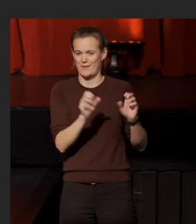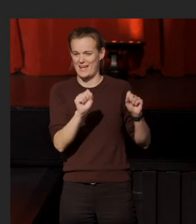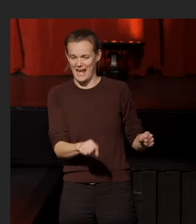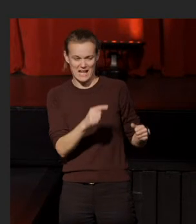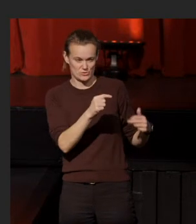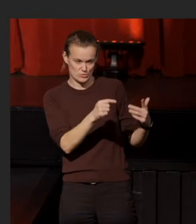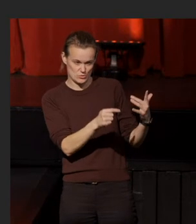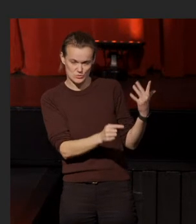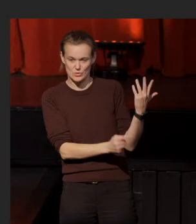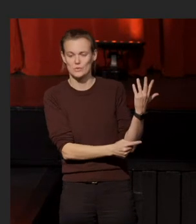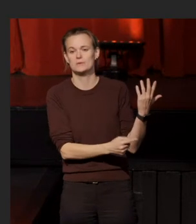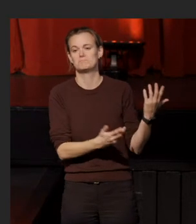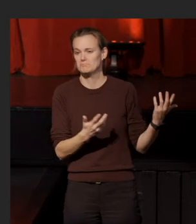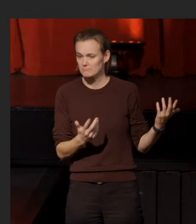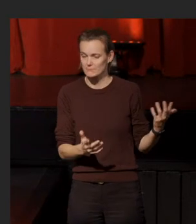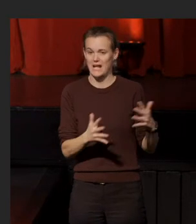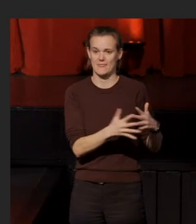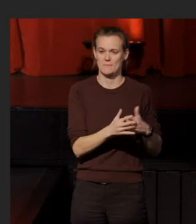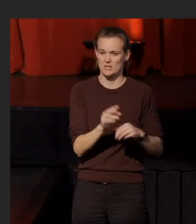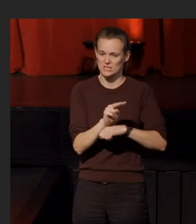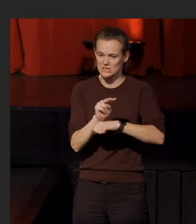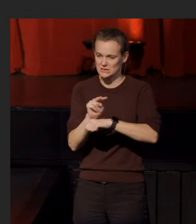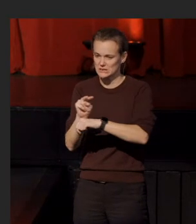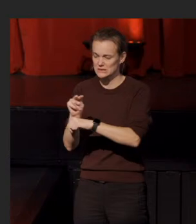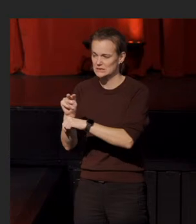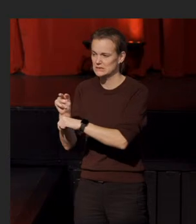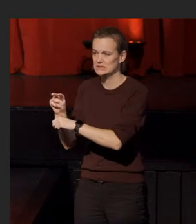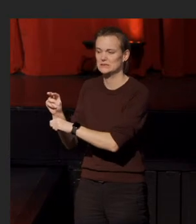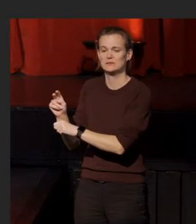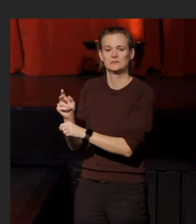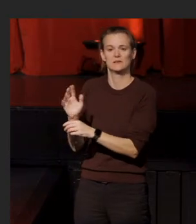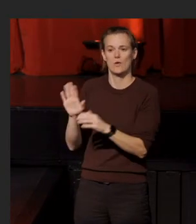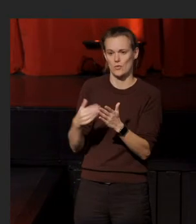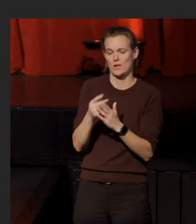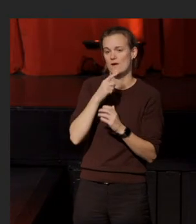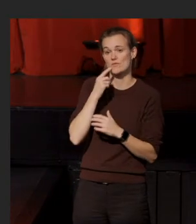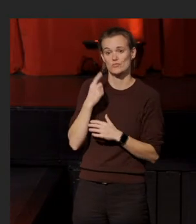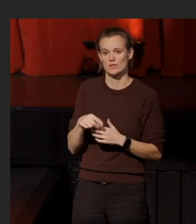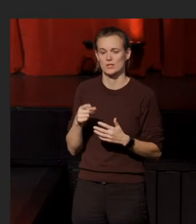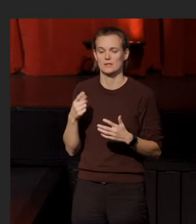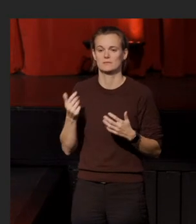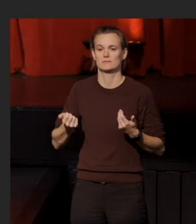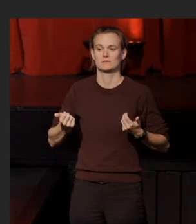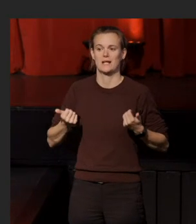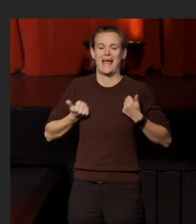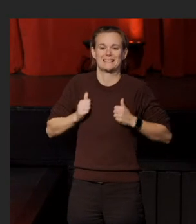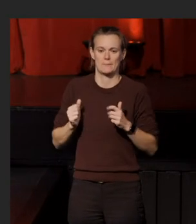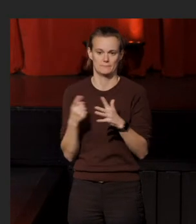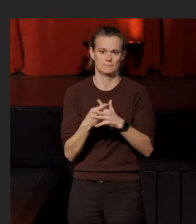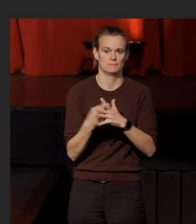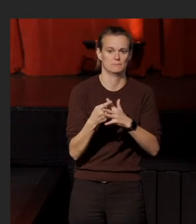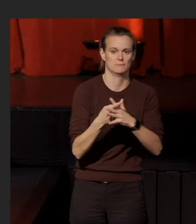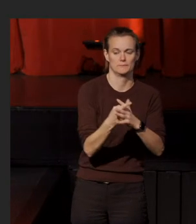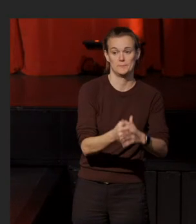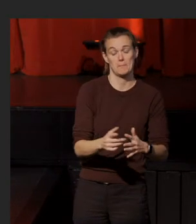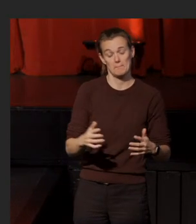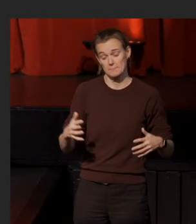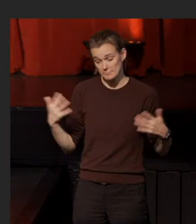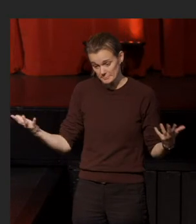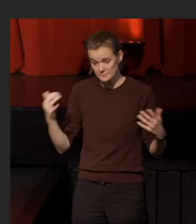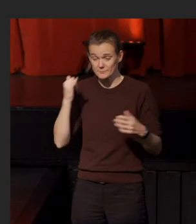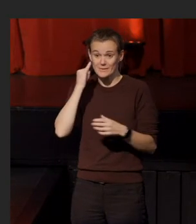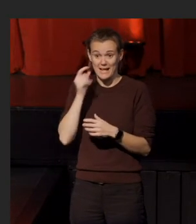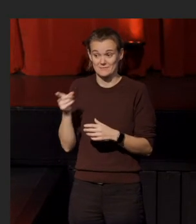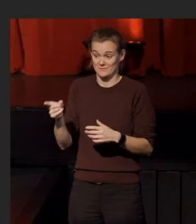the U.S. vigilance about watching everything that they were doing. Now, again, if they do it really, really well, they're not going